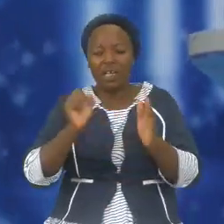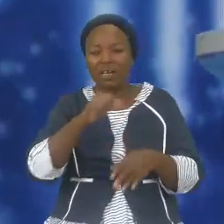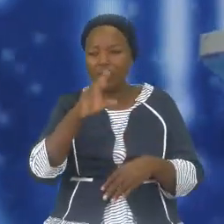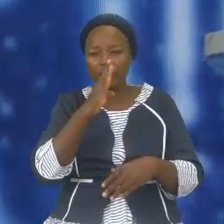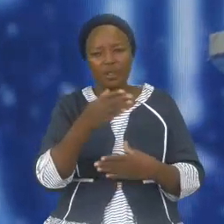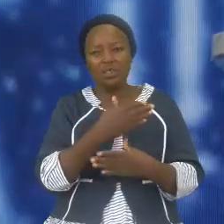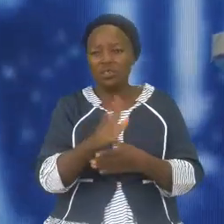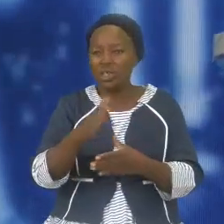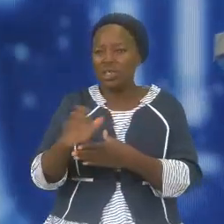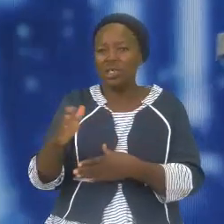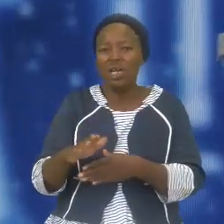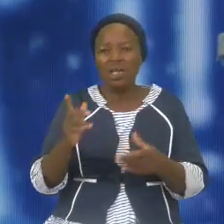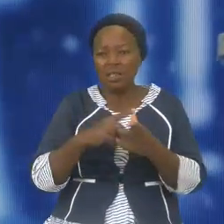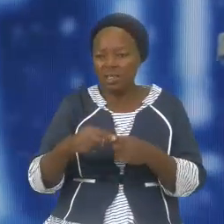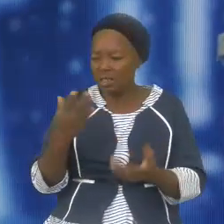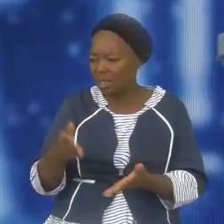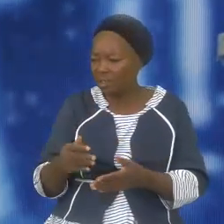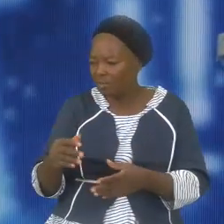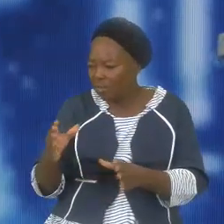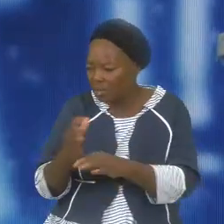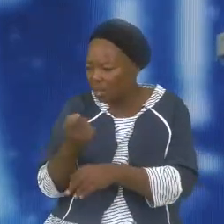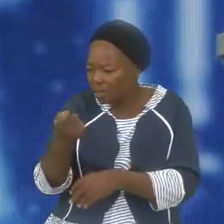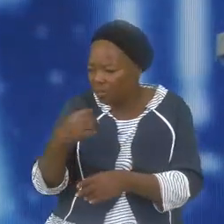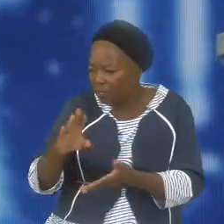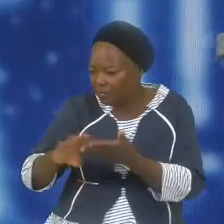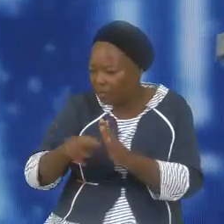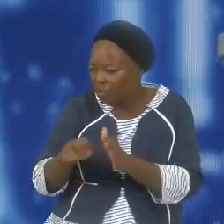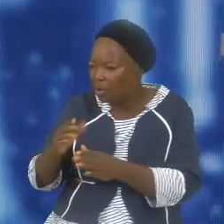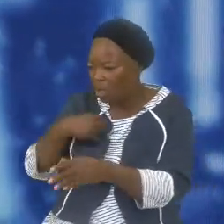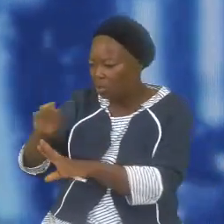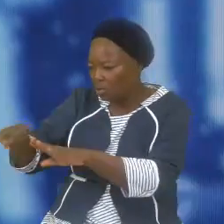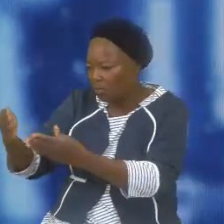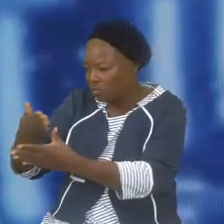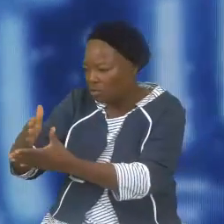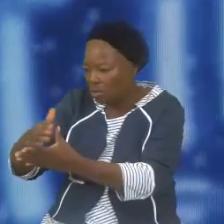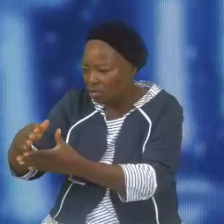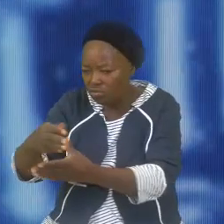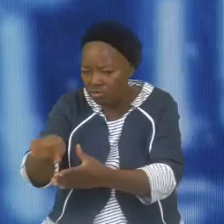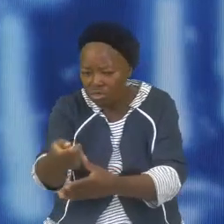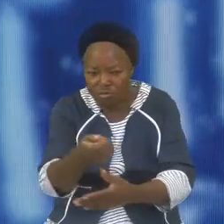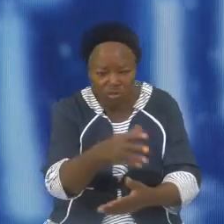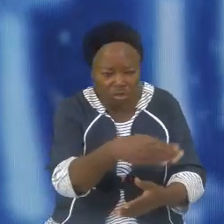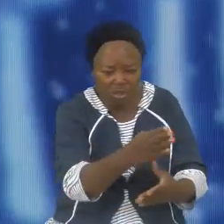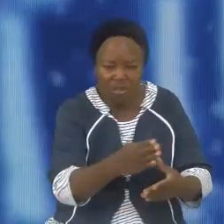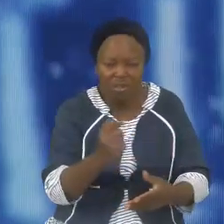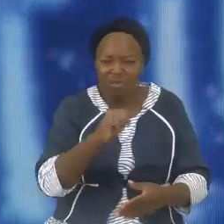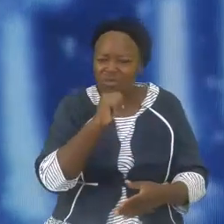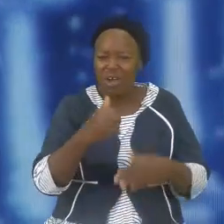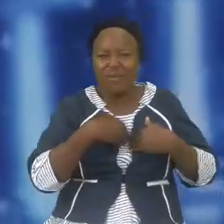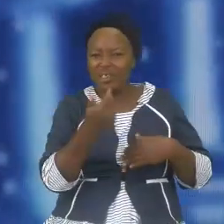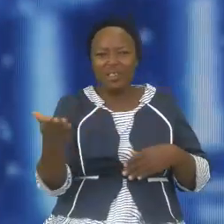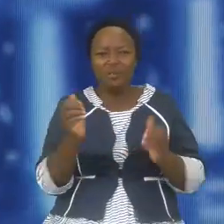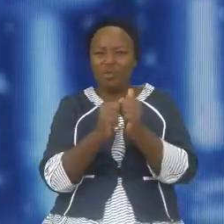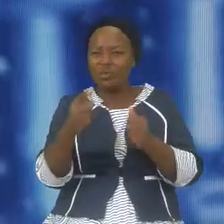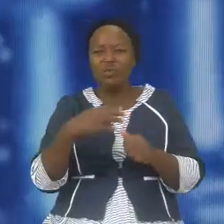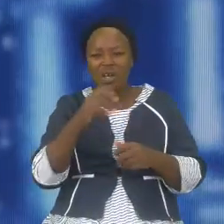have forgiveness. You take a bit of the forgiveness and you take a bit of the grace. You don't have anything left. We cannot